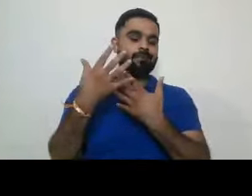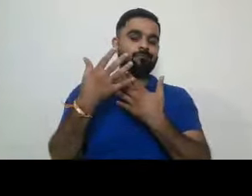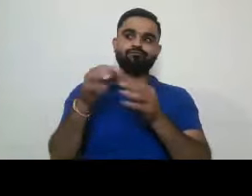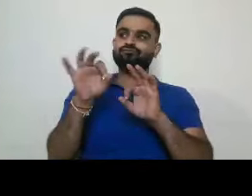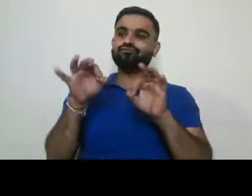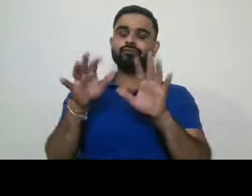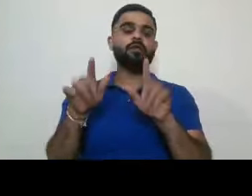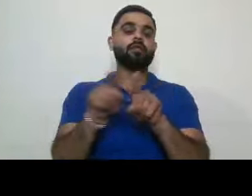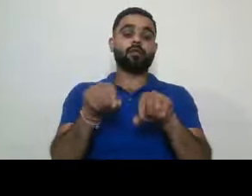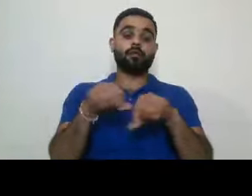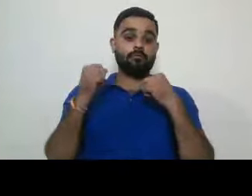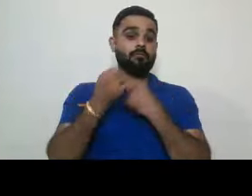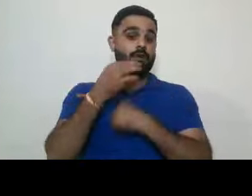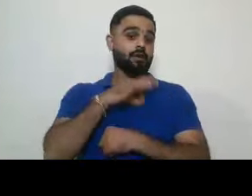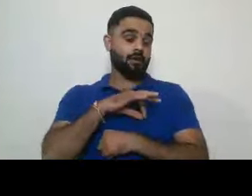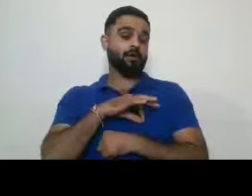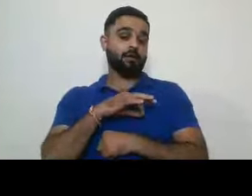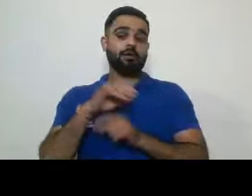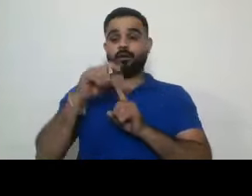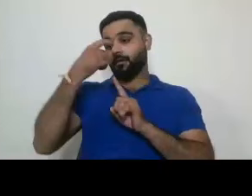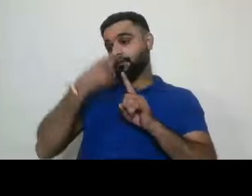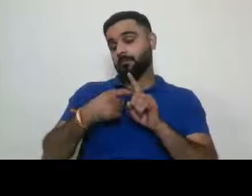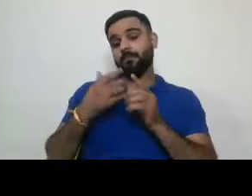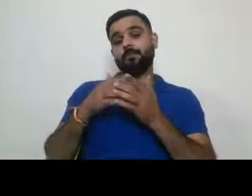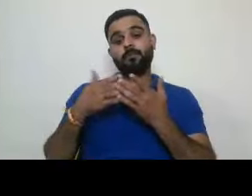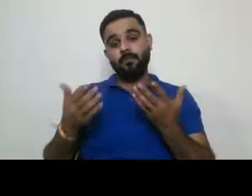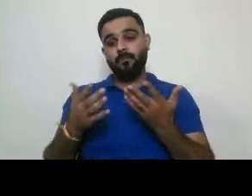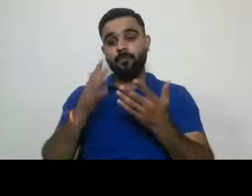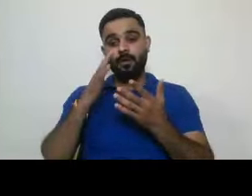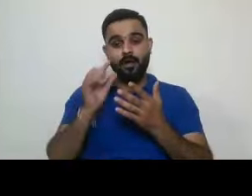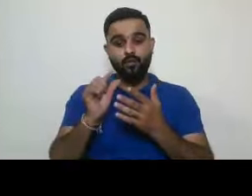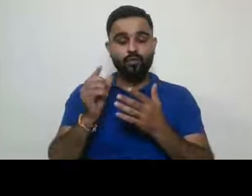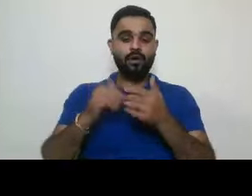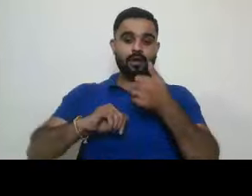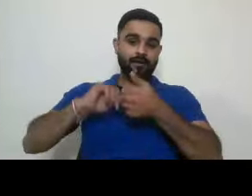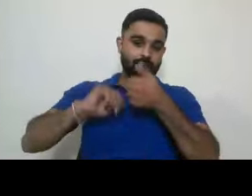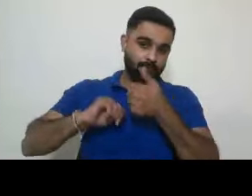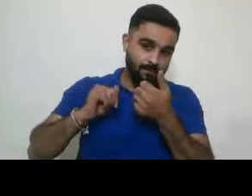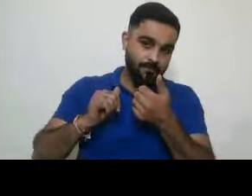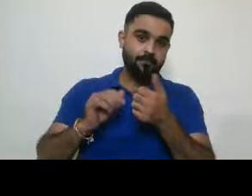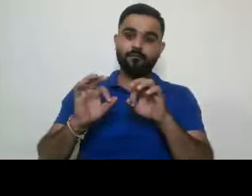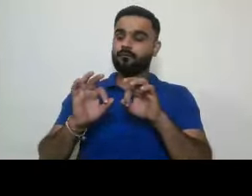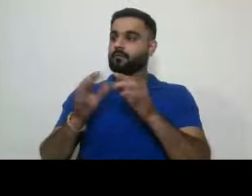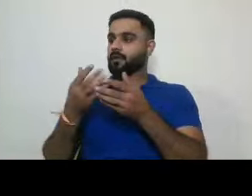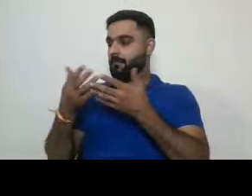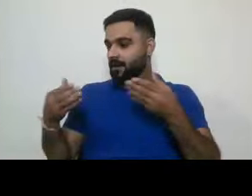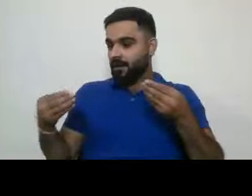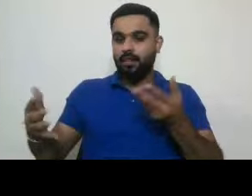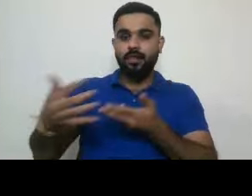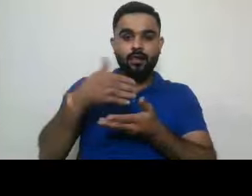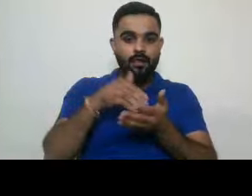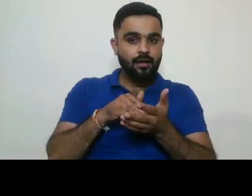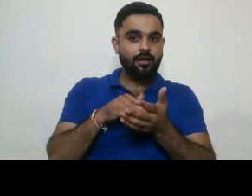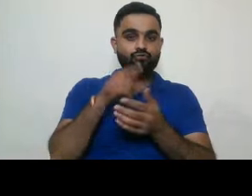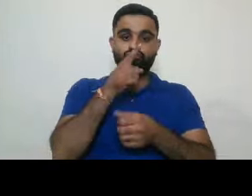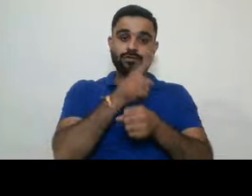but the potential benefits could be personalization, immediate feedback, creating authentic materials. And from the